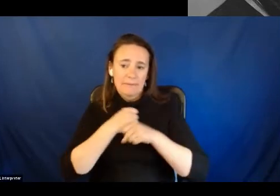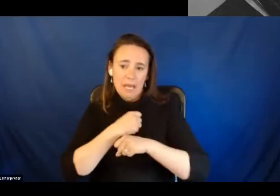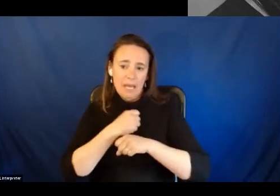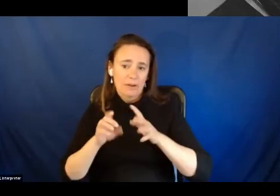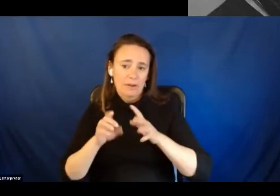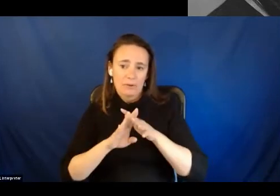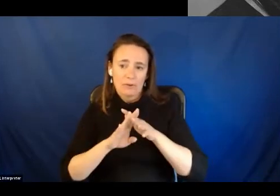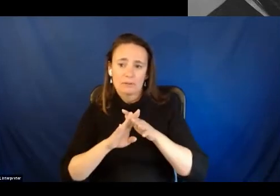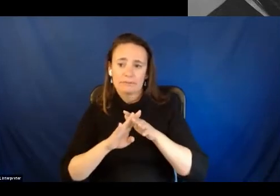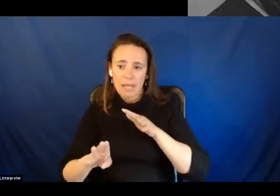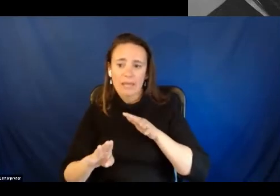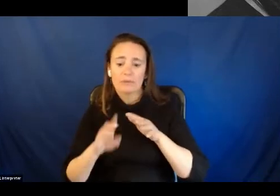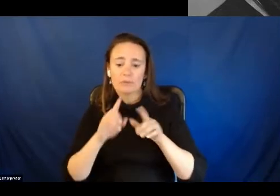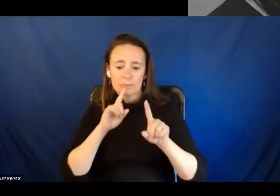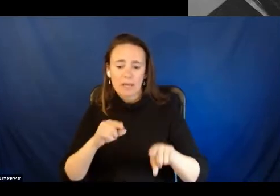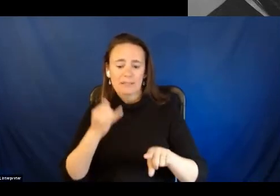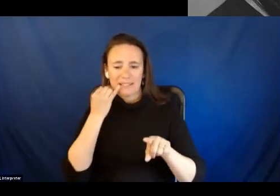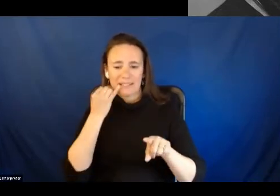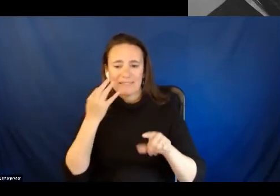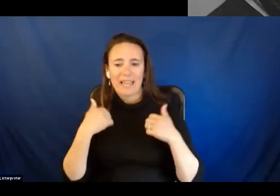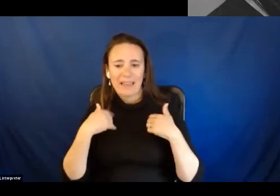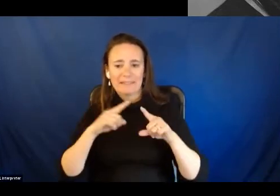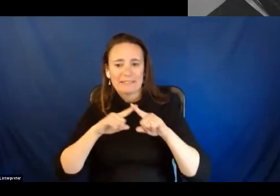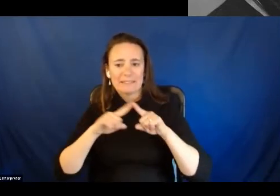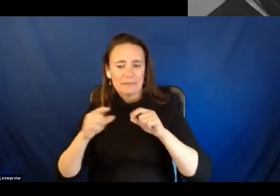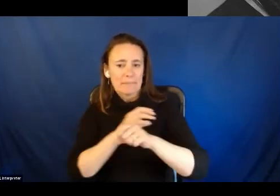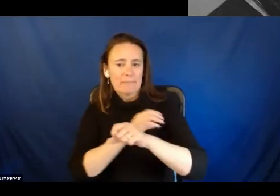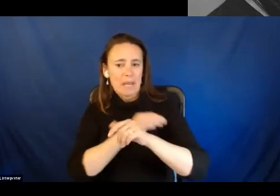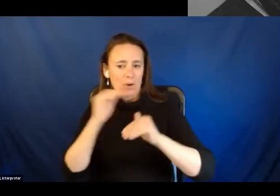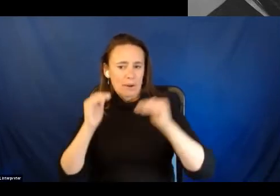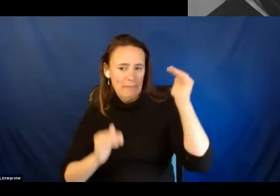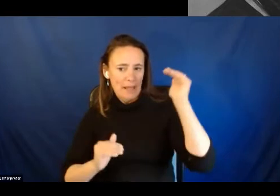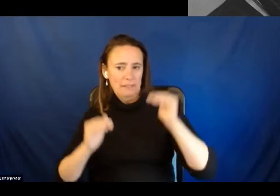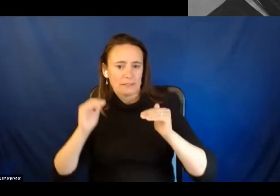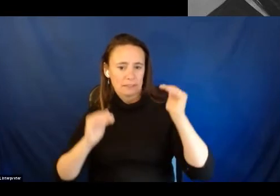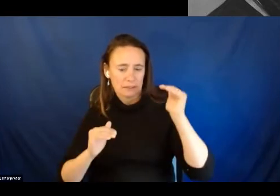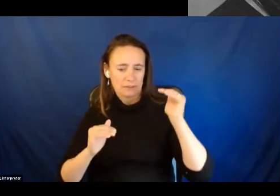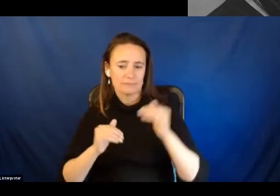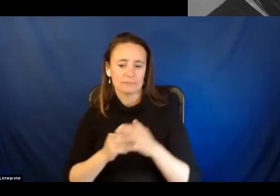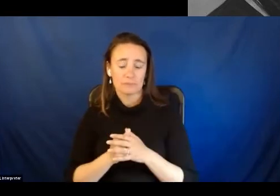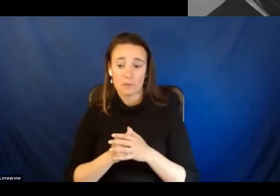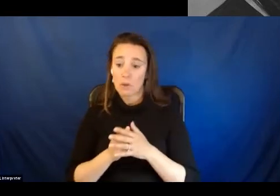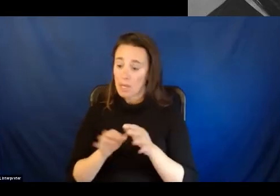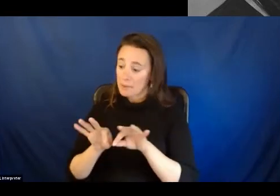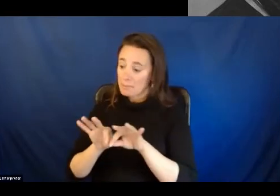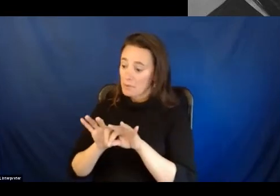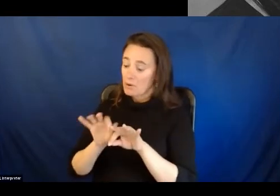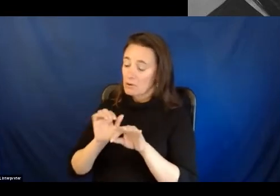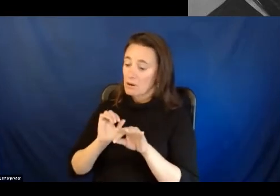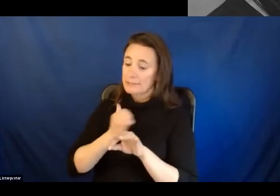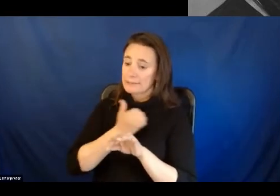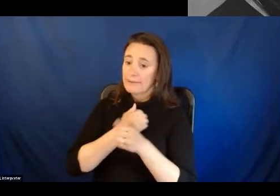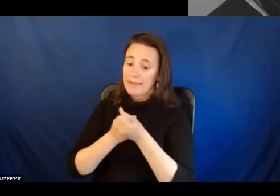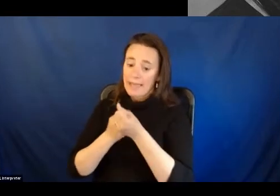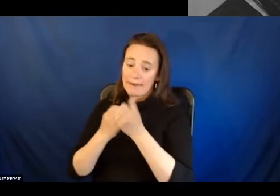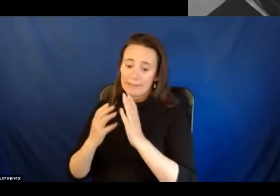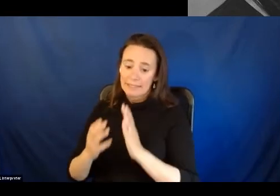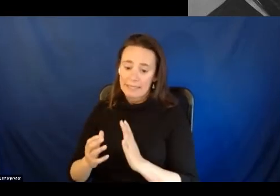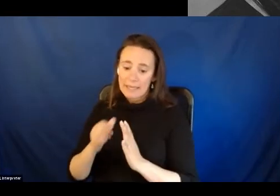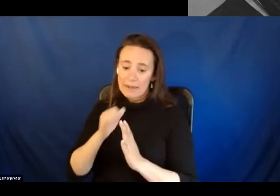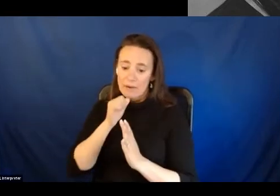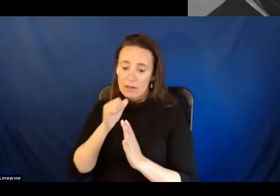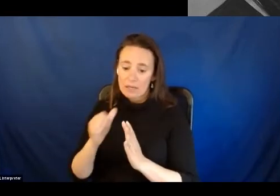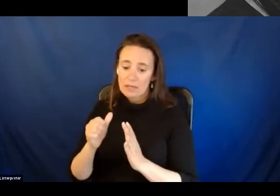imbalances. And that's why it's so important for us as advocates and those who are working with survivors to make sure that we aren't recreating new